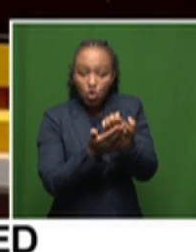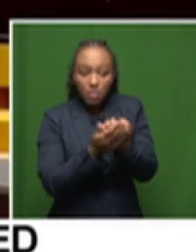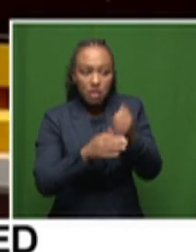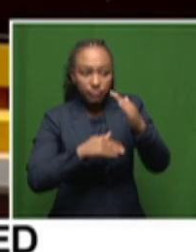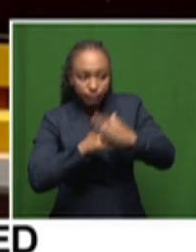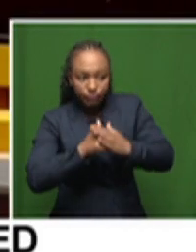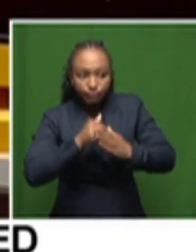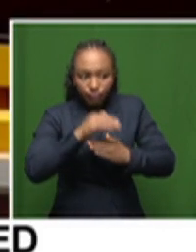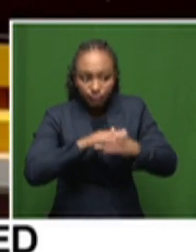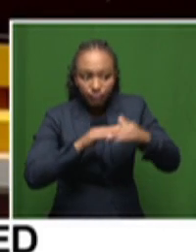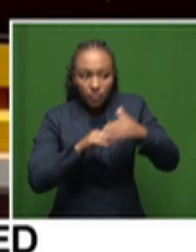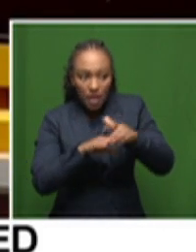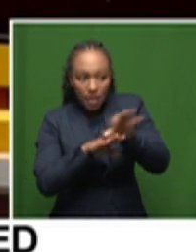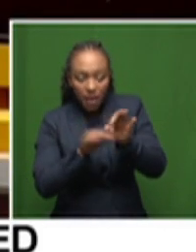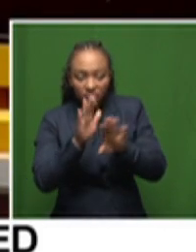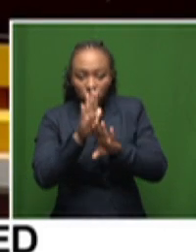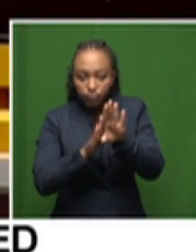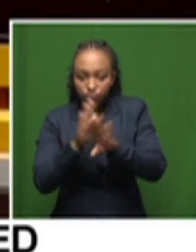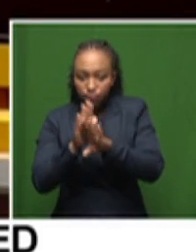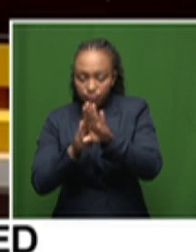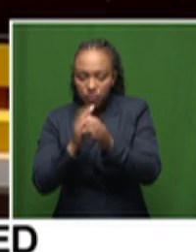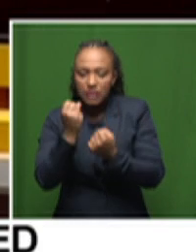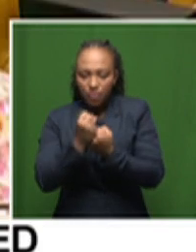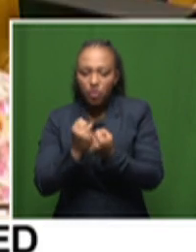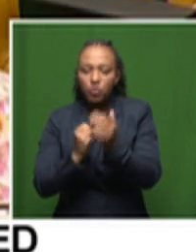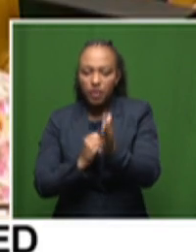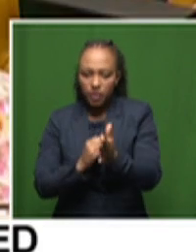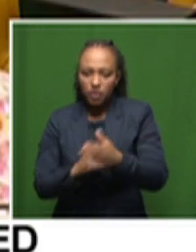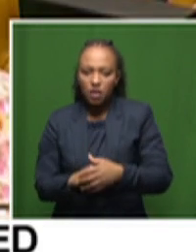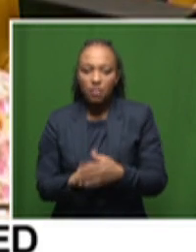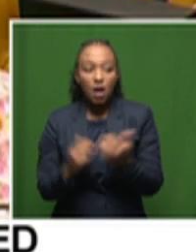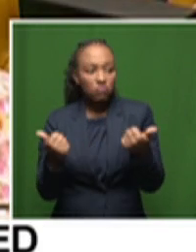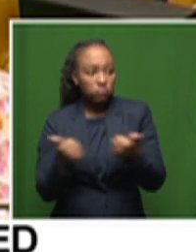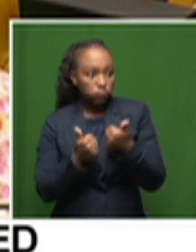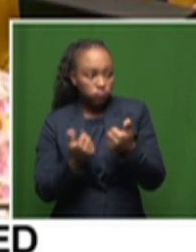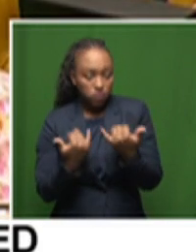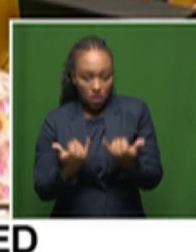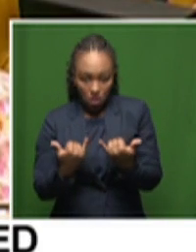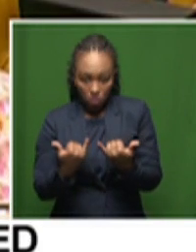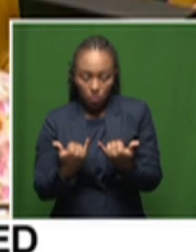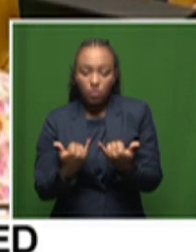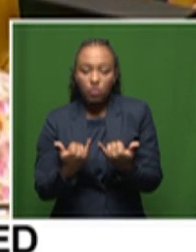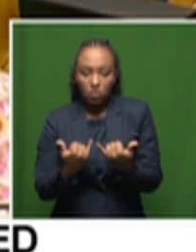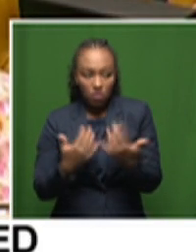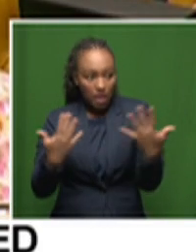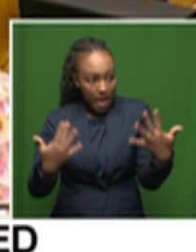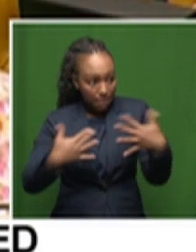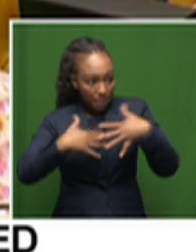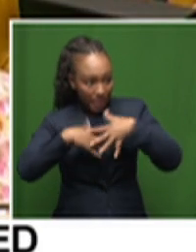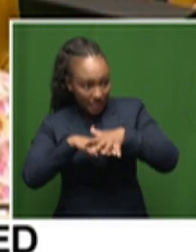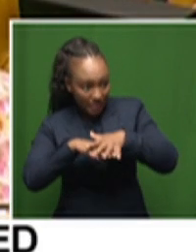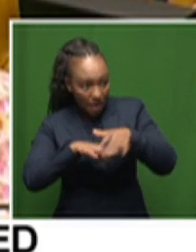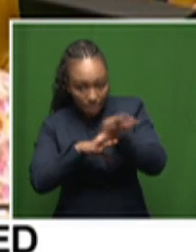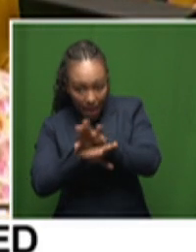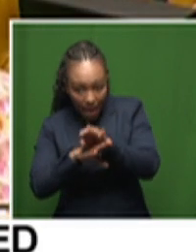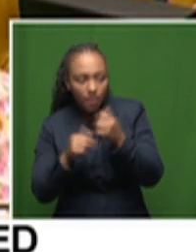and recovery plan. Already there is progress on implementation of the